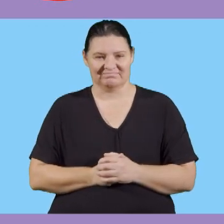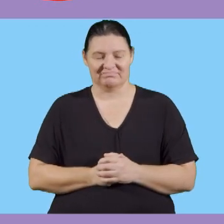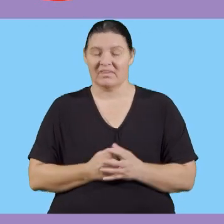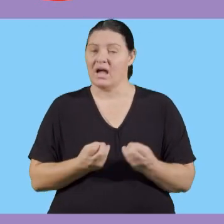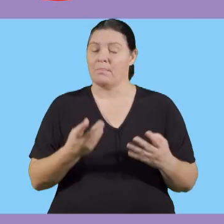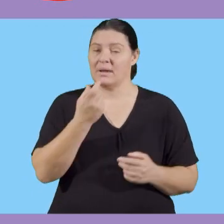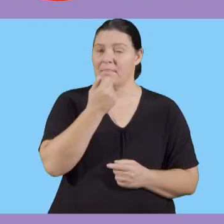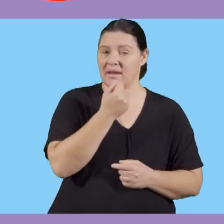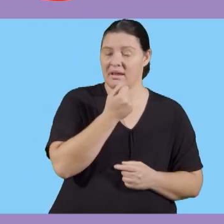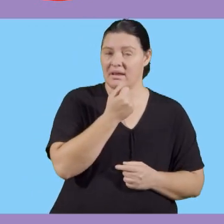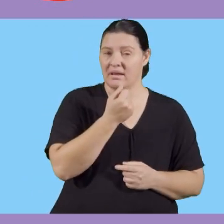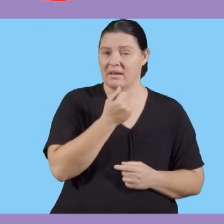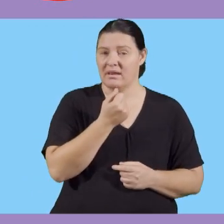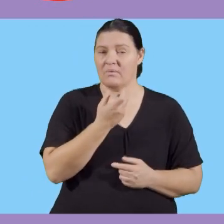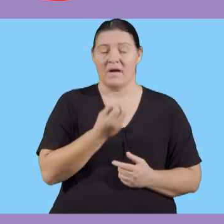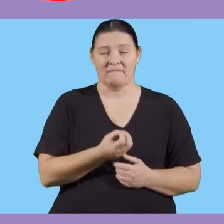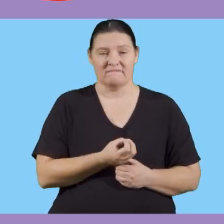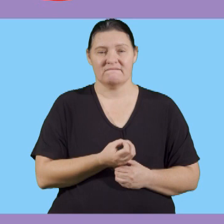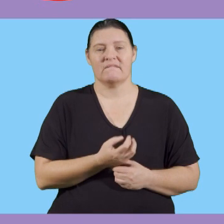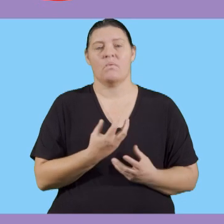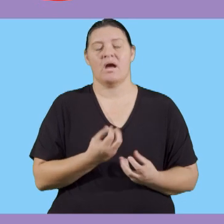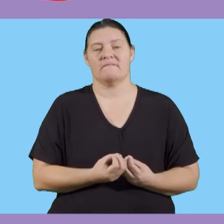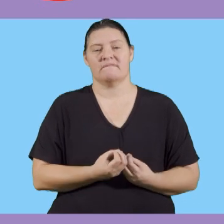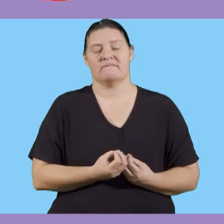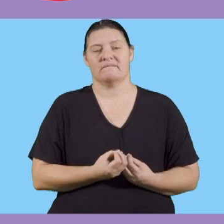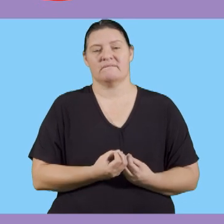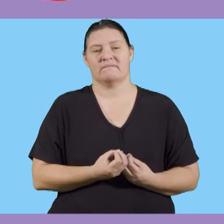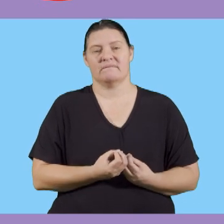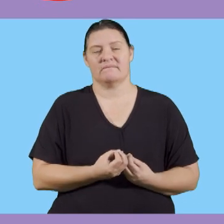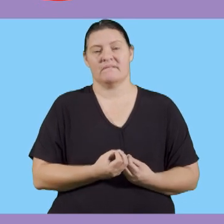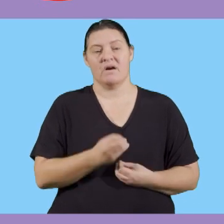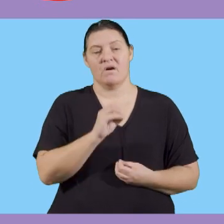How many males do we have? It means that we have